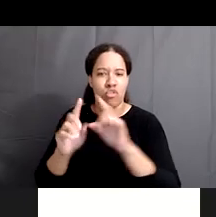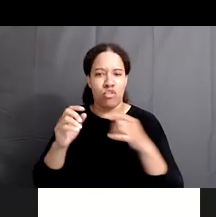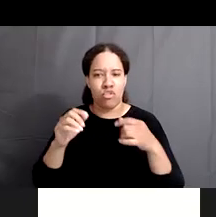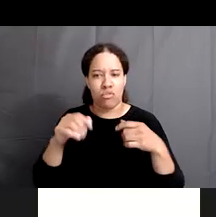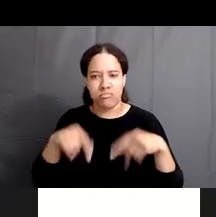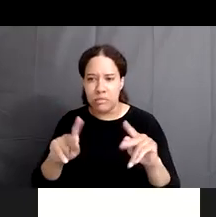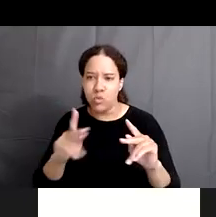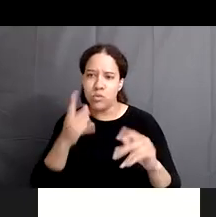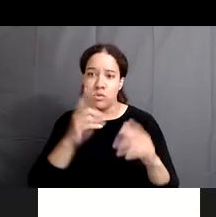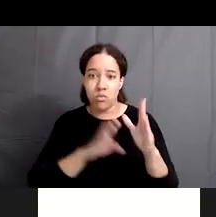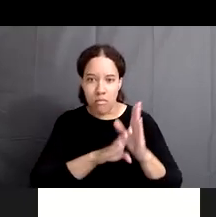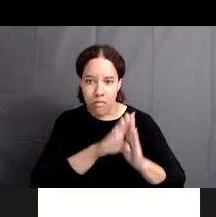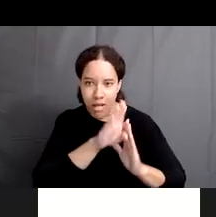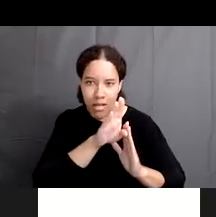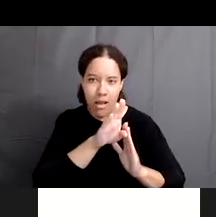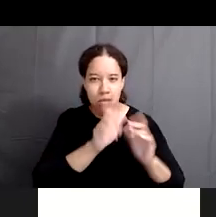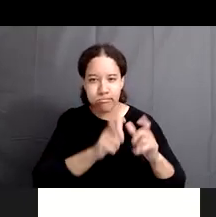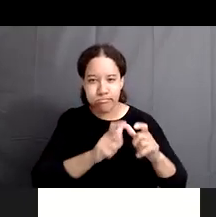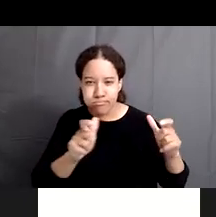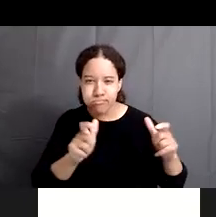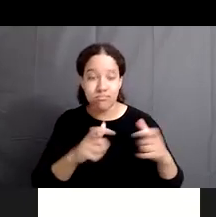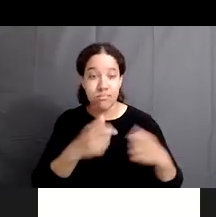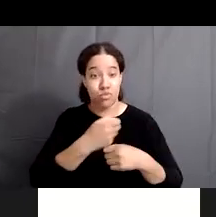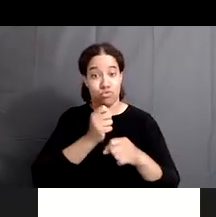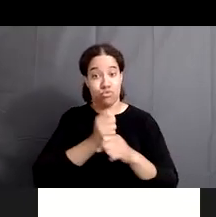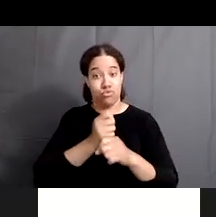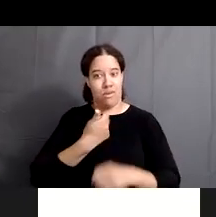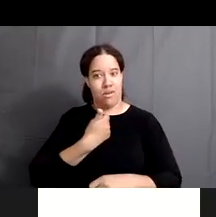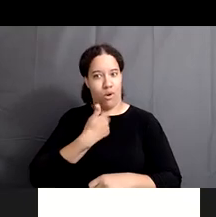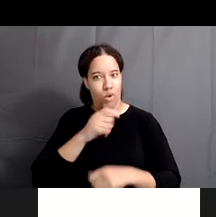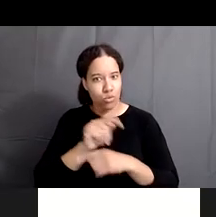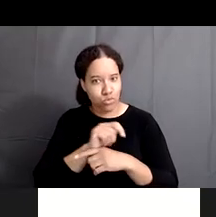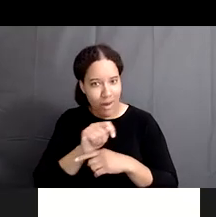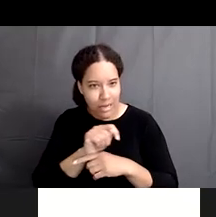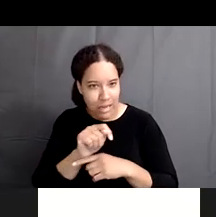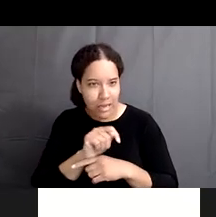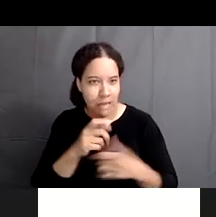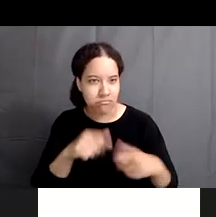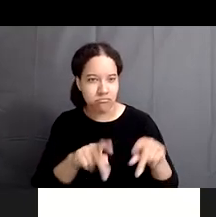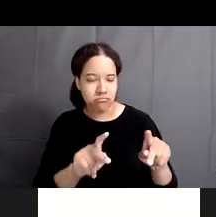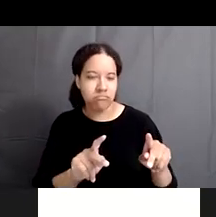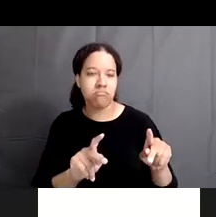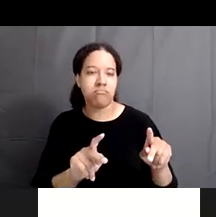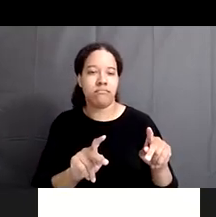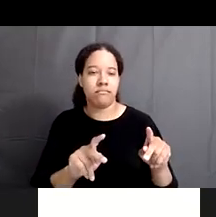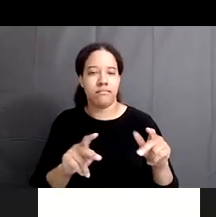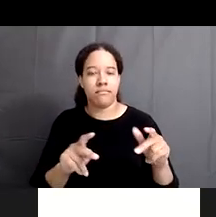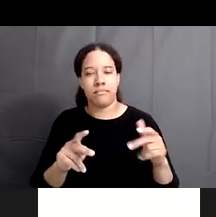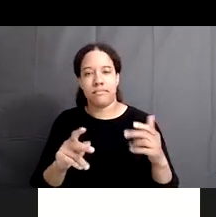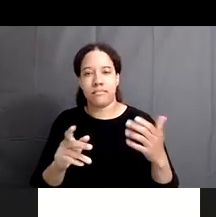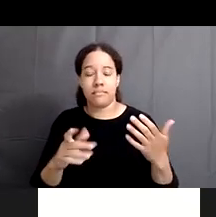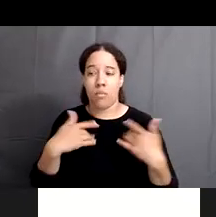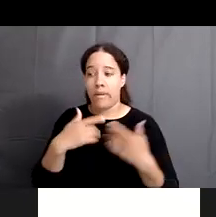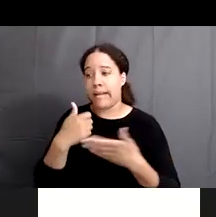and create our own training opportunities, and help people that are,